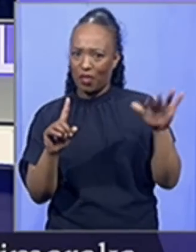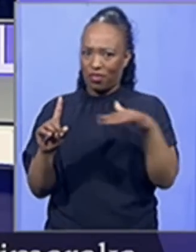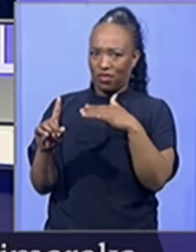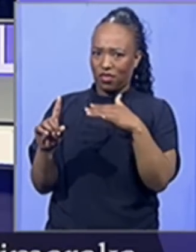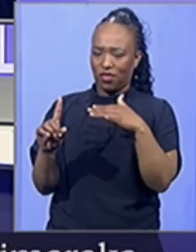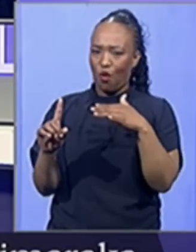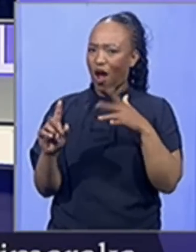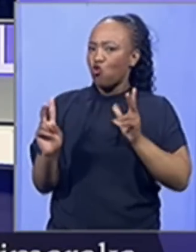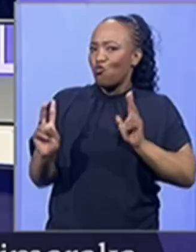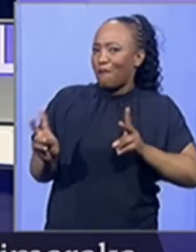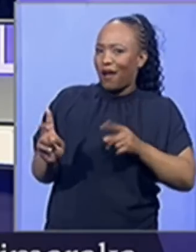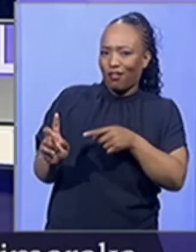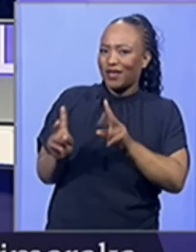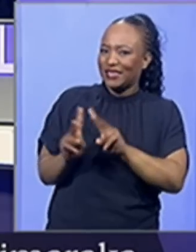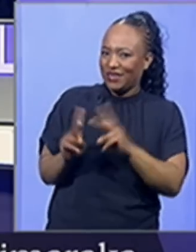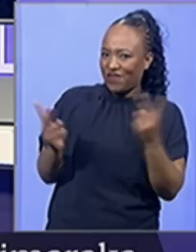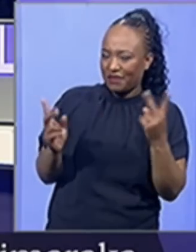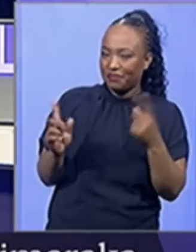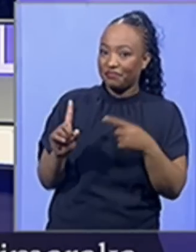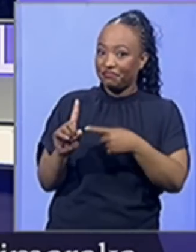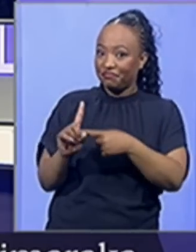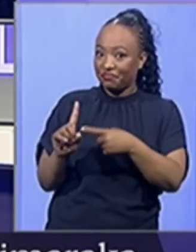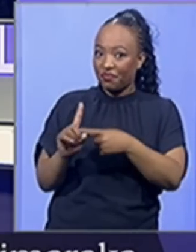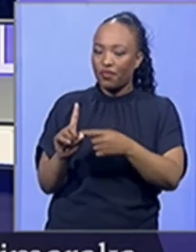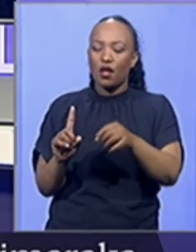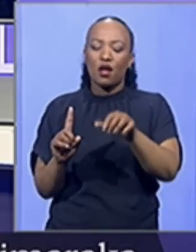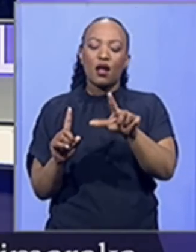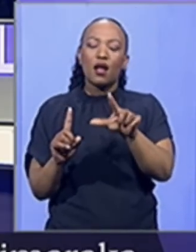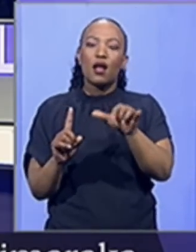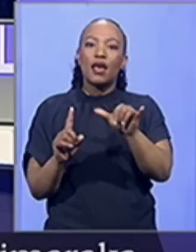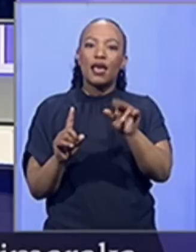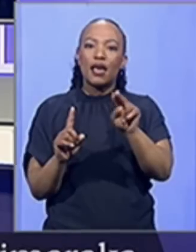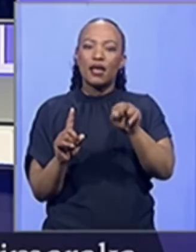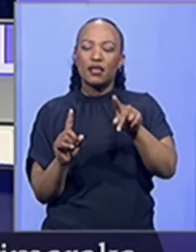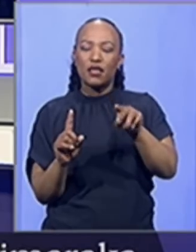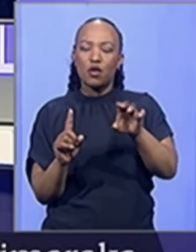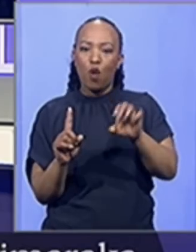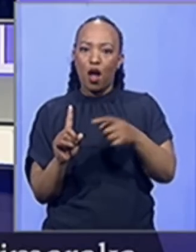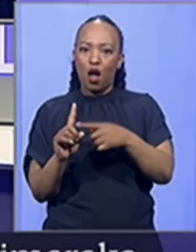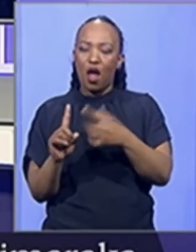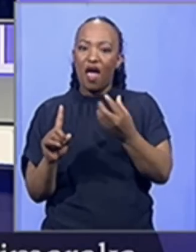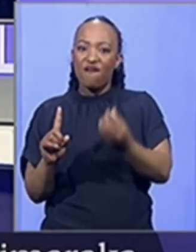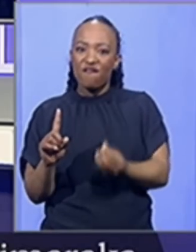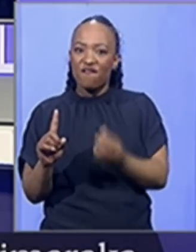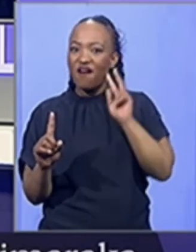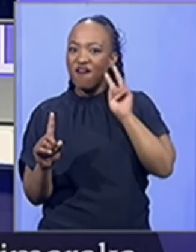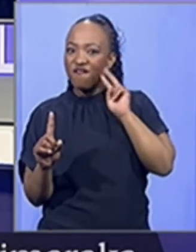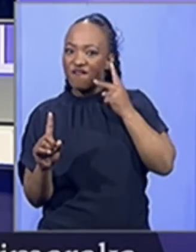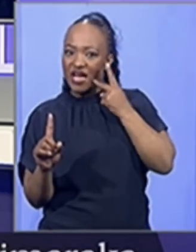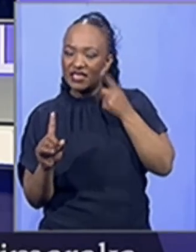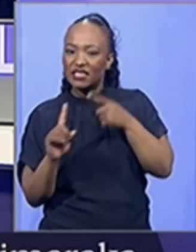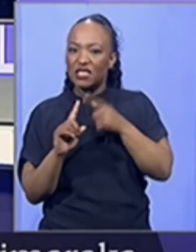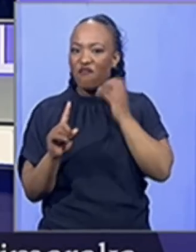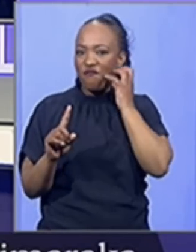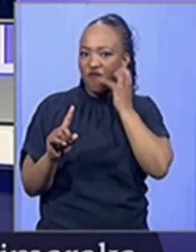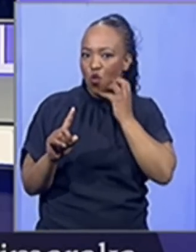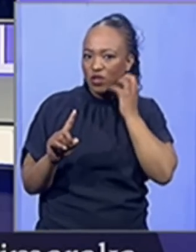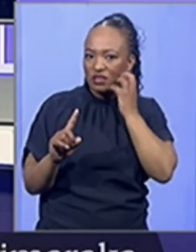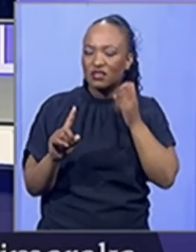tsa metlheng. Lindiwe Moroka o lema ka merogo, maungo, dinotshi le melemo ya tlhago